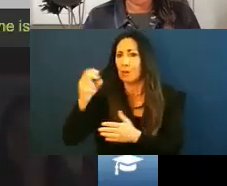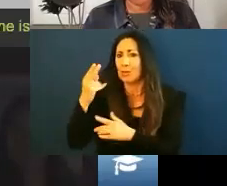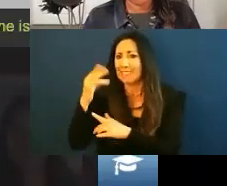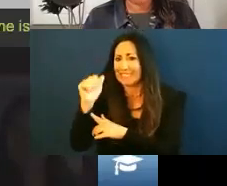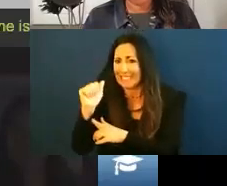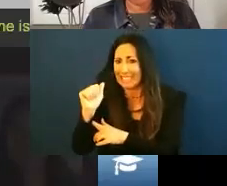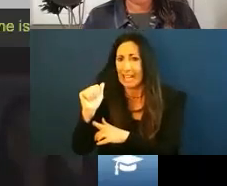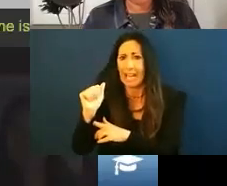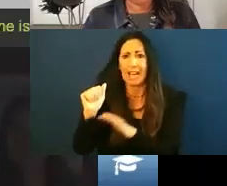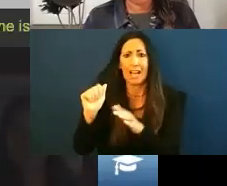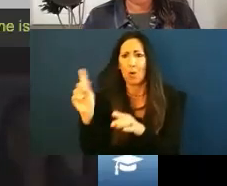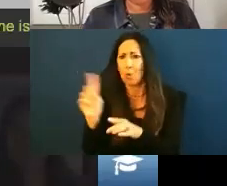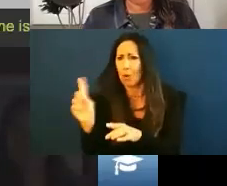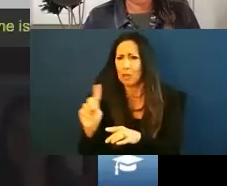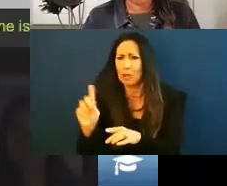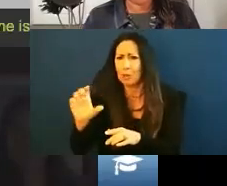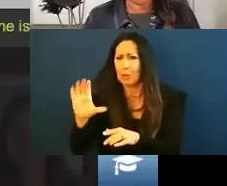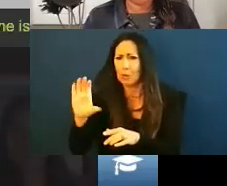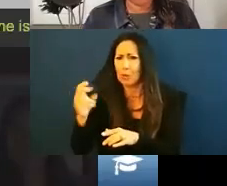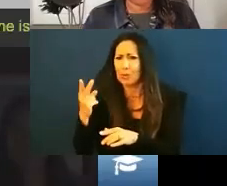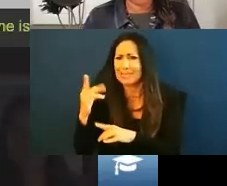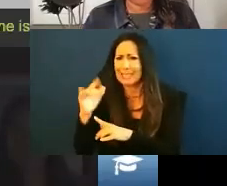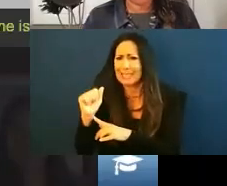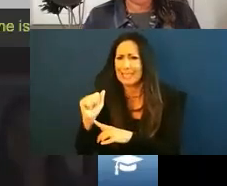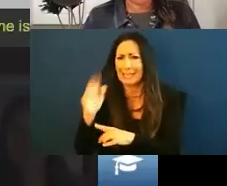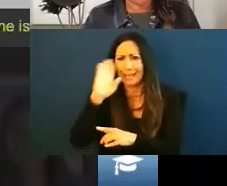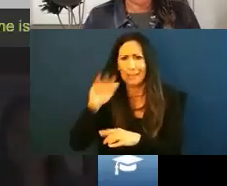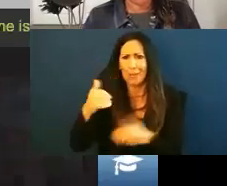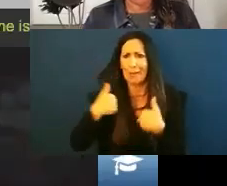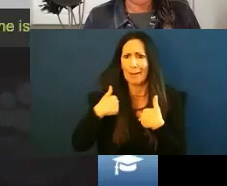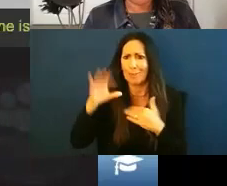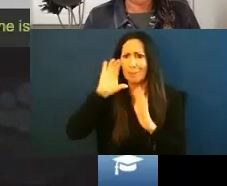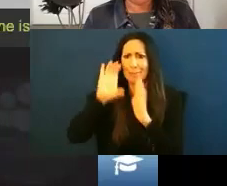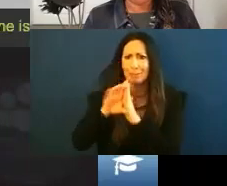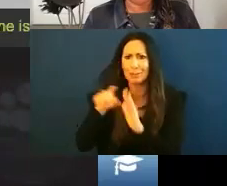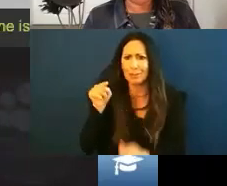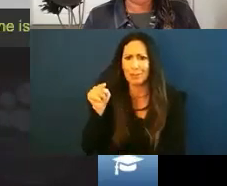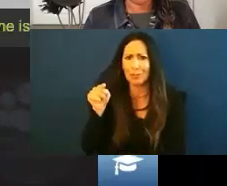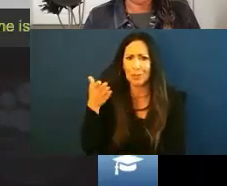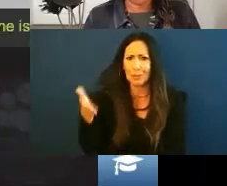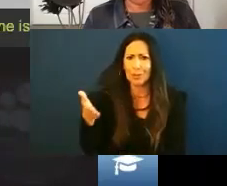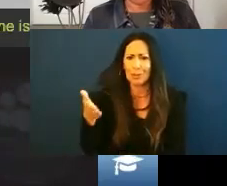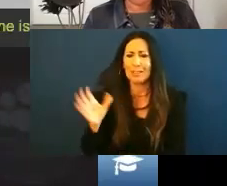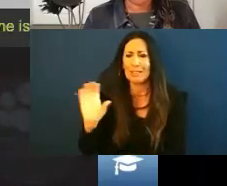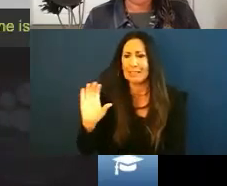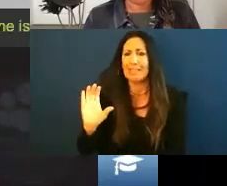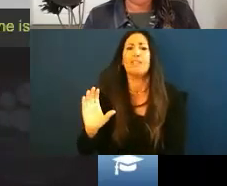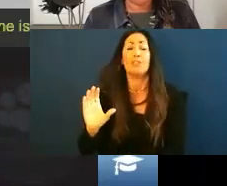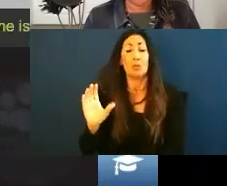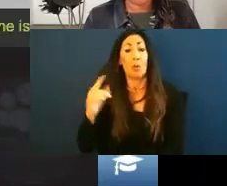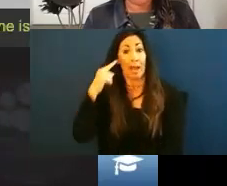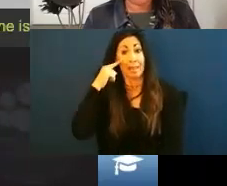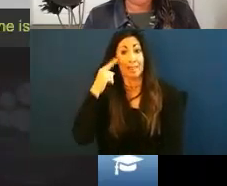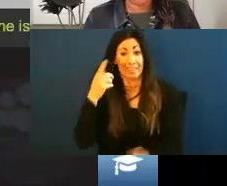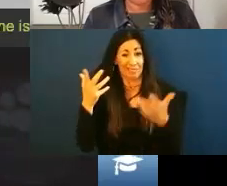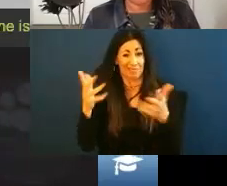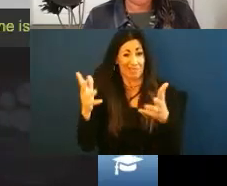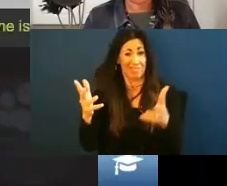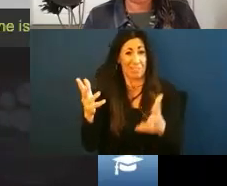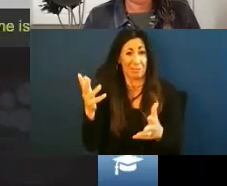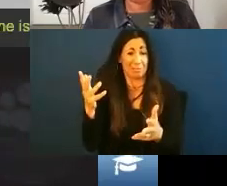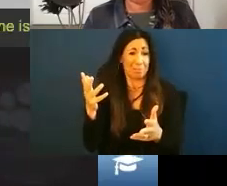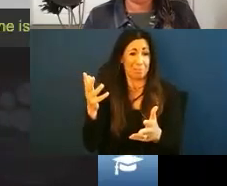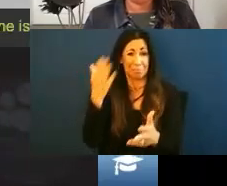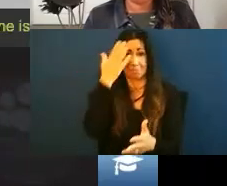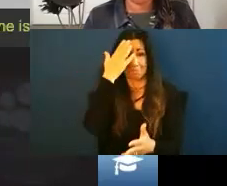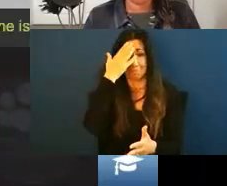Santa Maria. Where are you? Oh, there's a picture of her somewhere in here that we're going to use. So I think you get the idea. I could